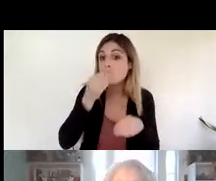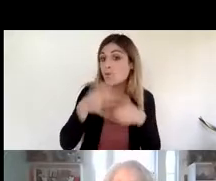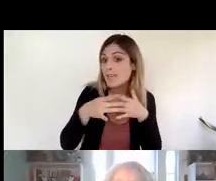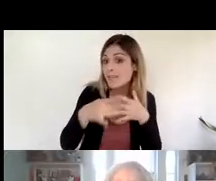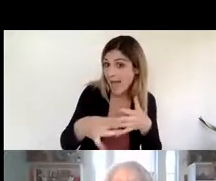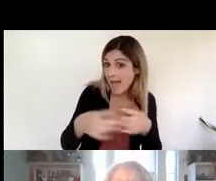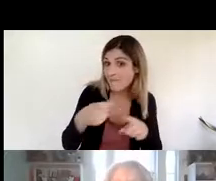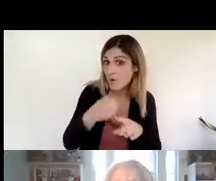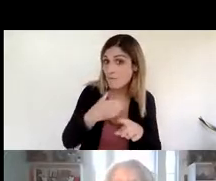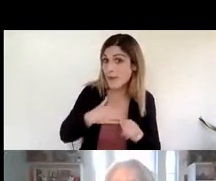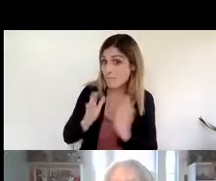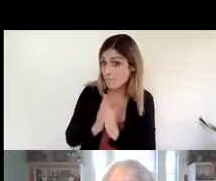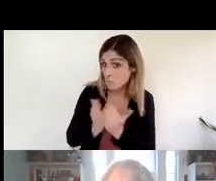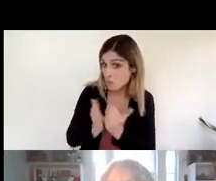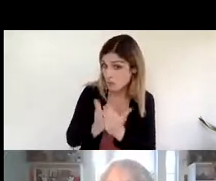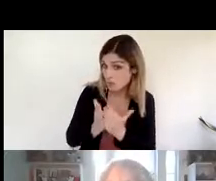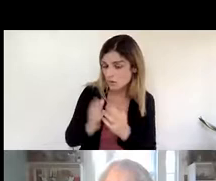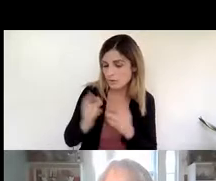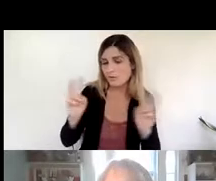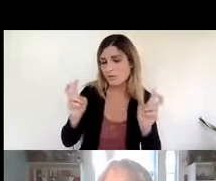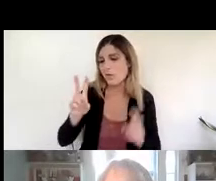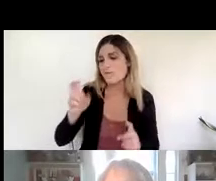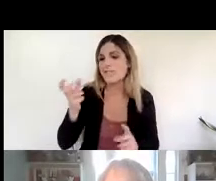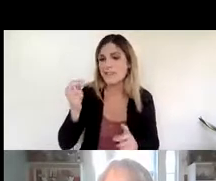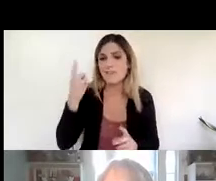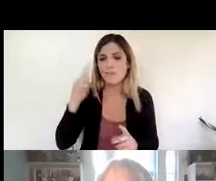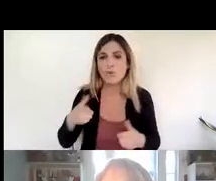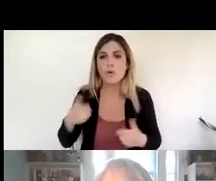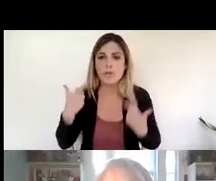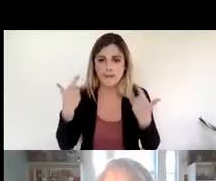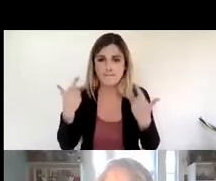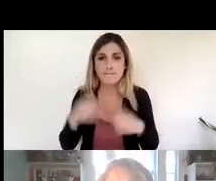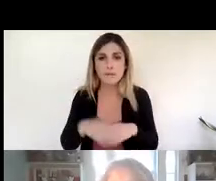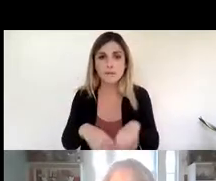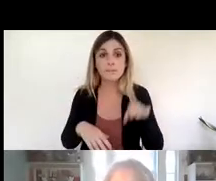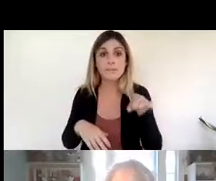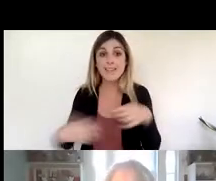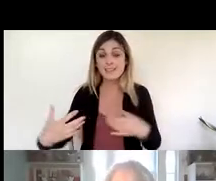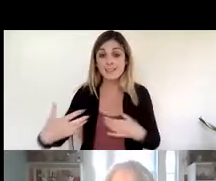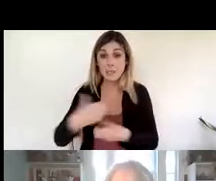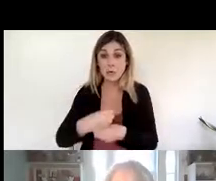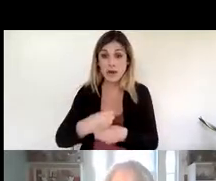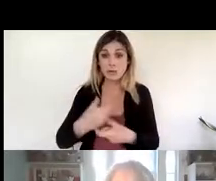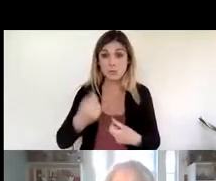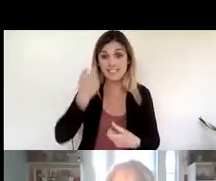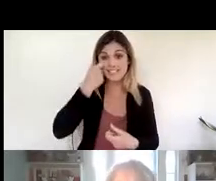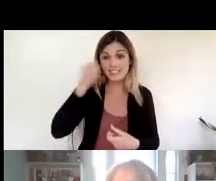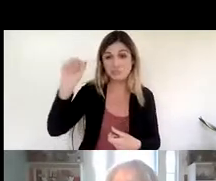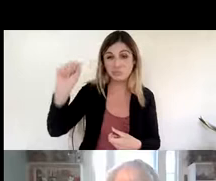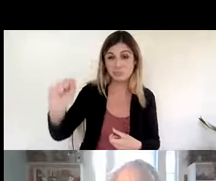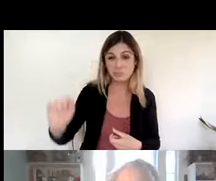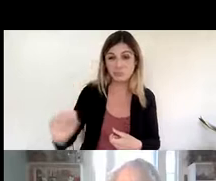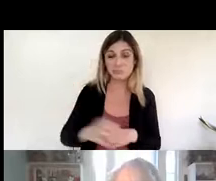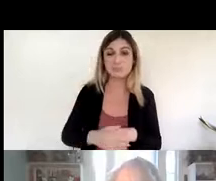for Life. And it really does summarize most of the guidelines that I presented here today.